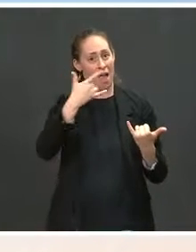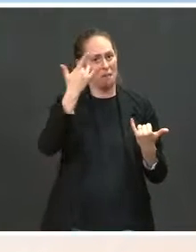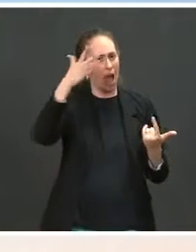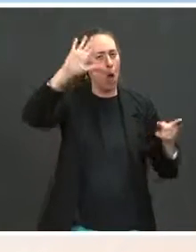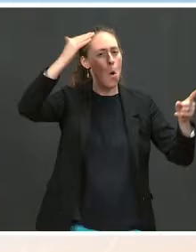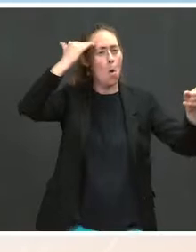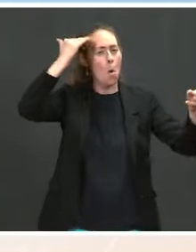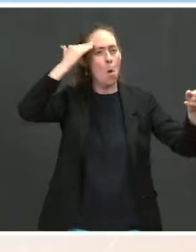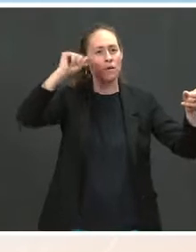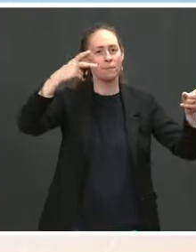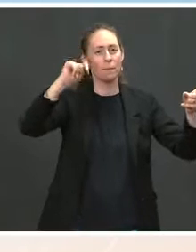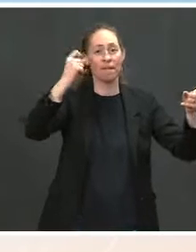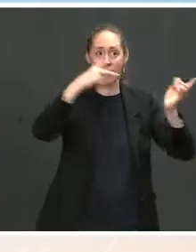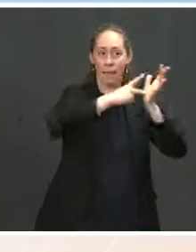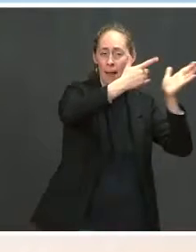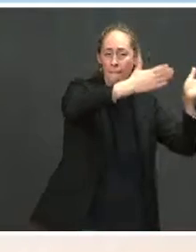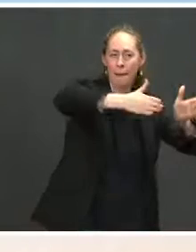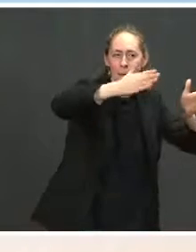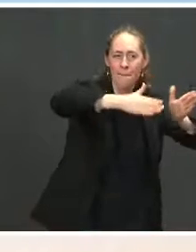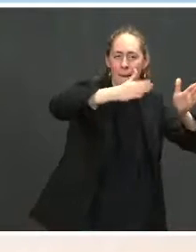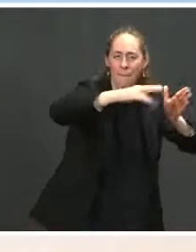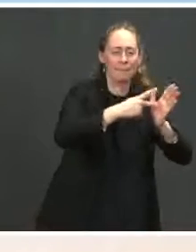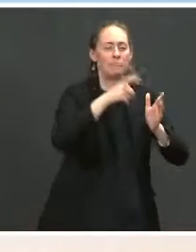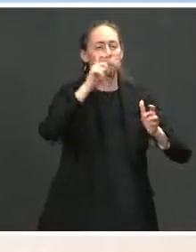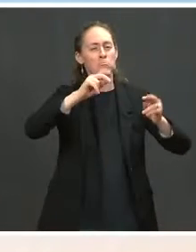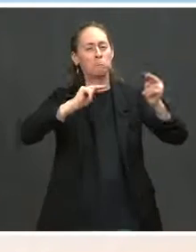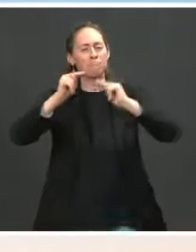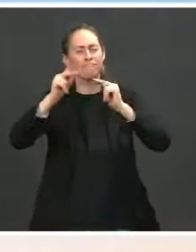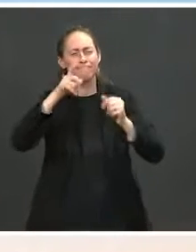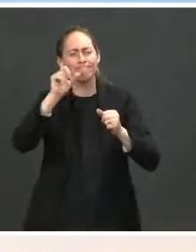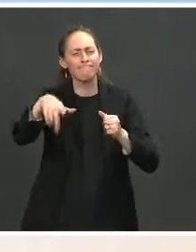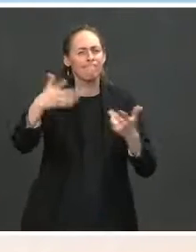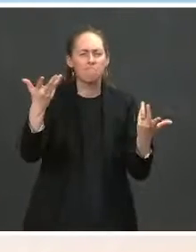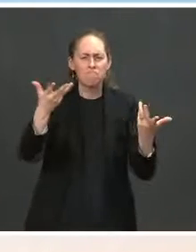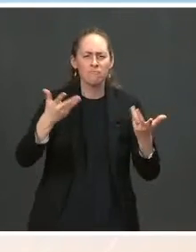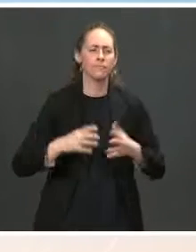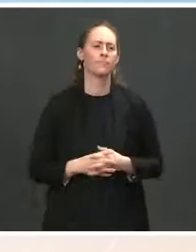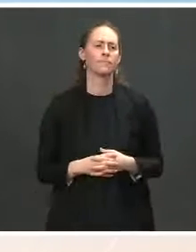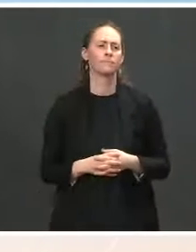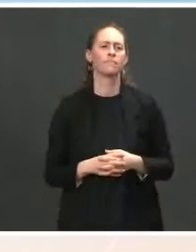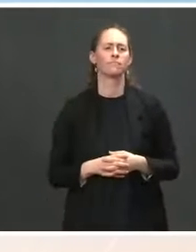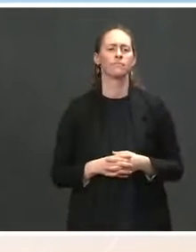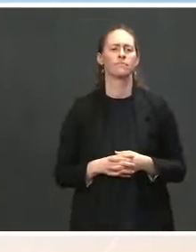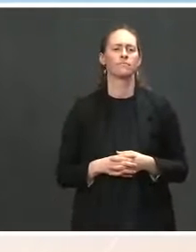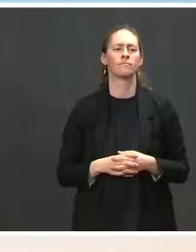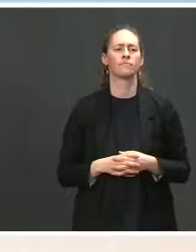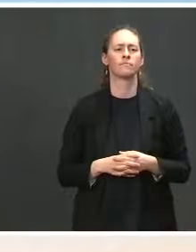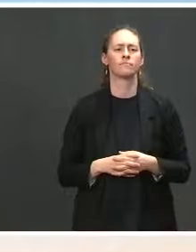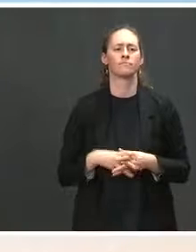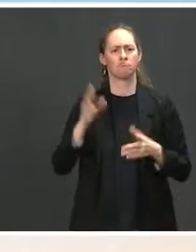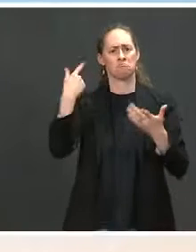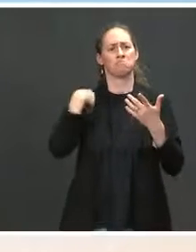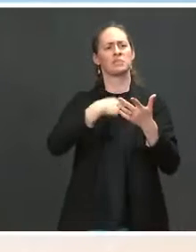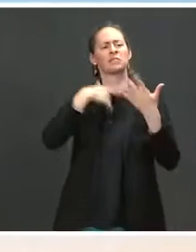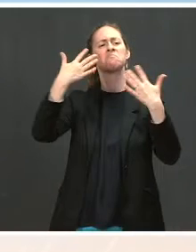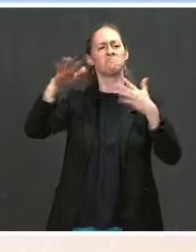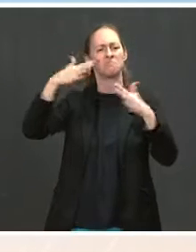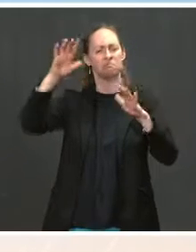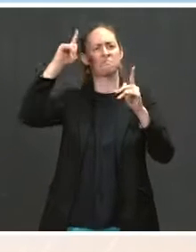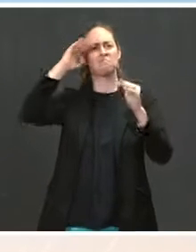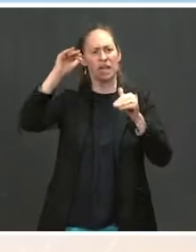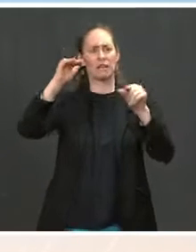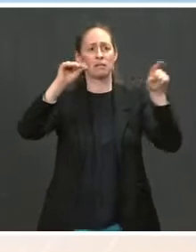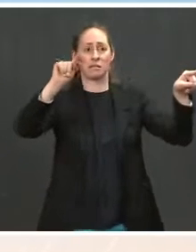anyway? Well, first, I would say that we have an expectation that the Taliban is going to abide by their